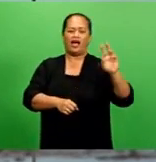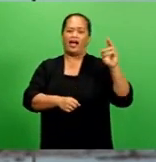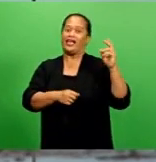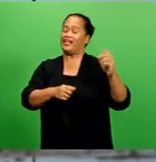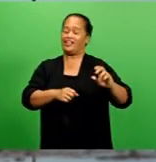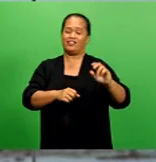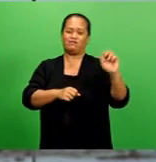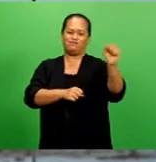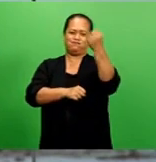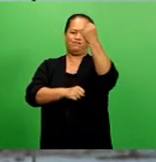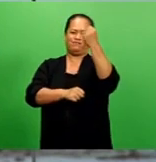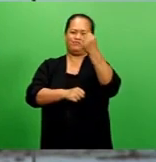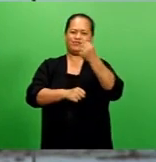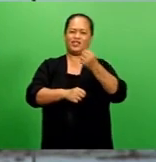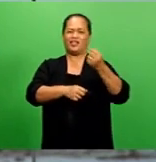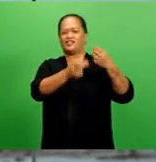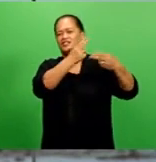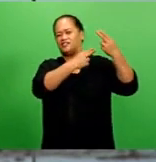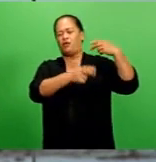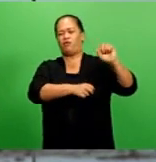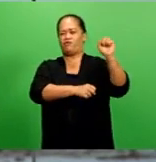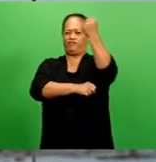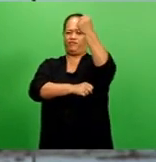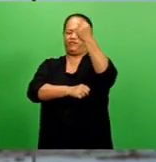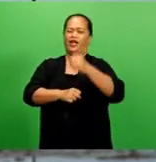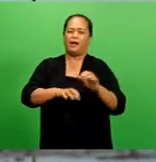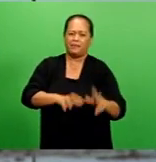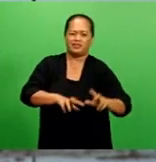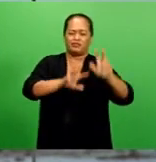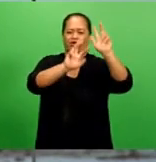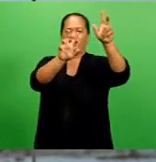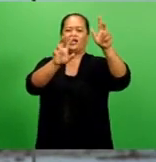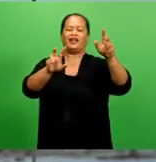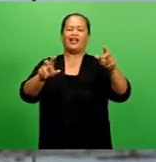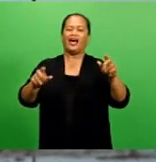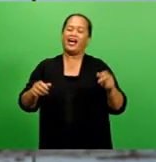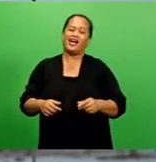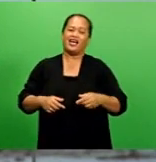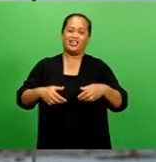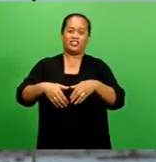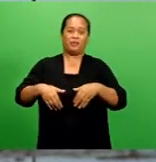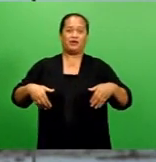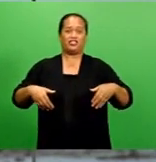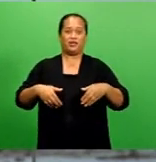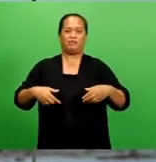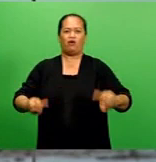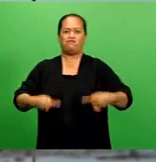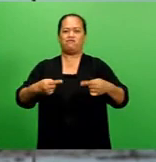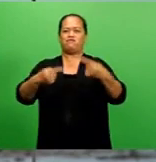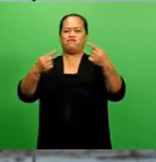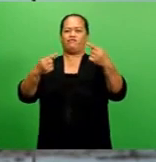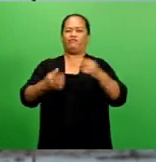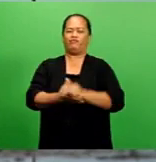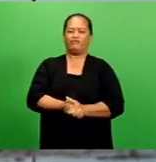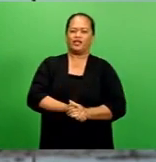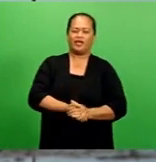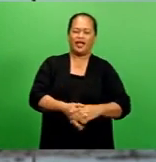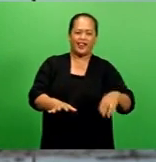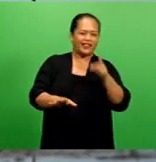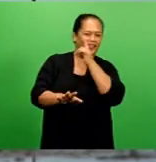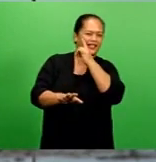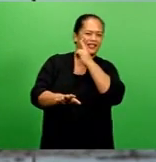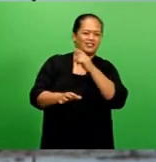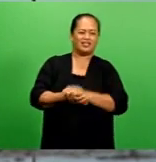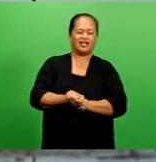inaugural Cam Pacific Basketball Championship. The girls from Suva Grammar School defeated powerhouse Yetsen